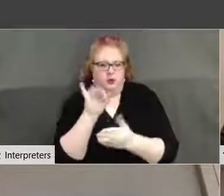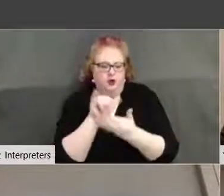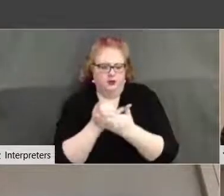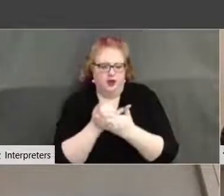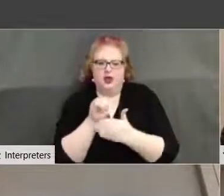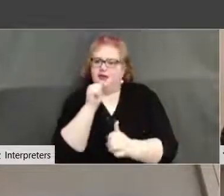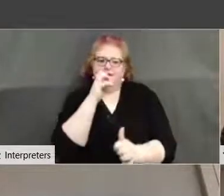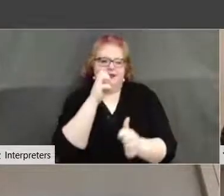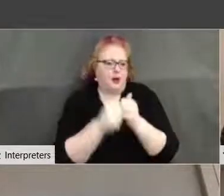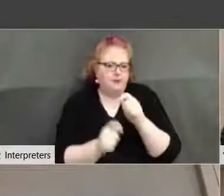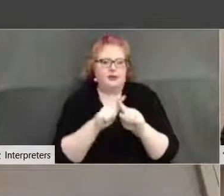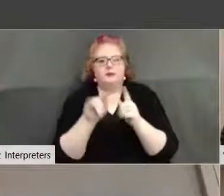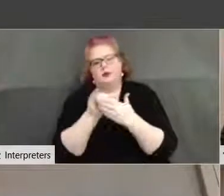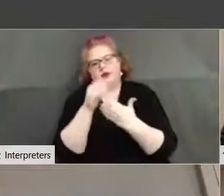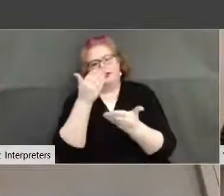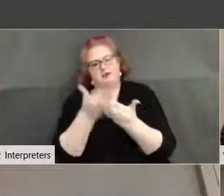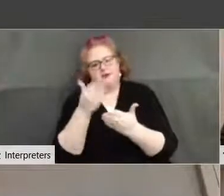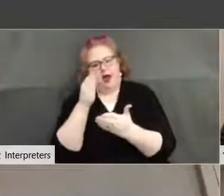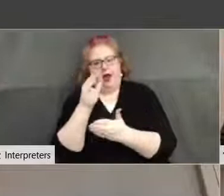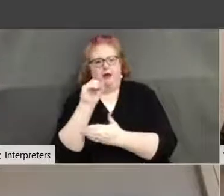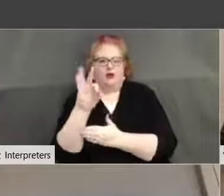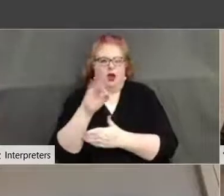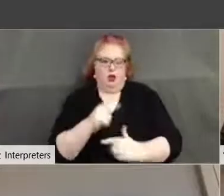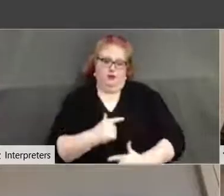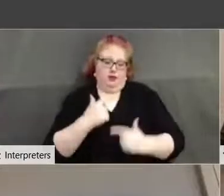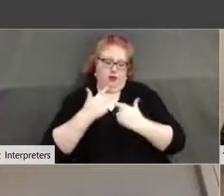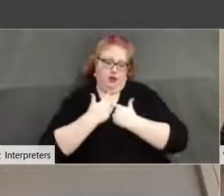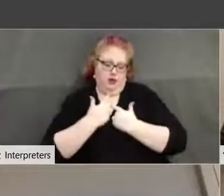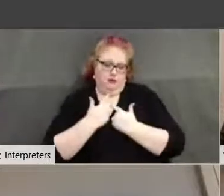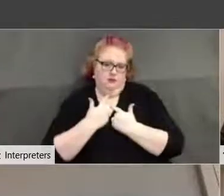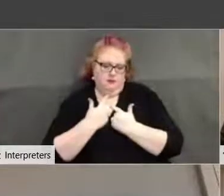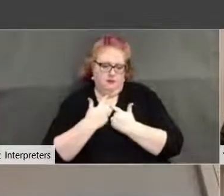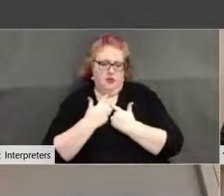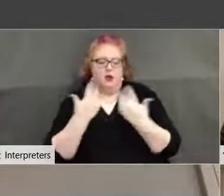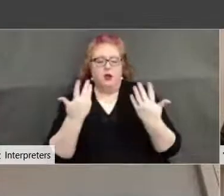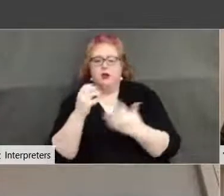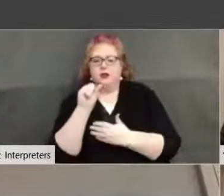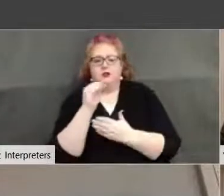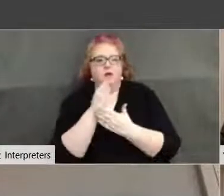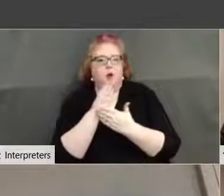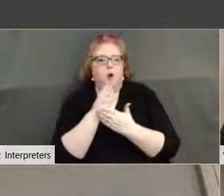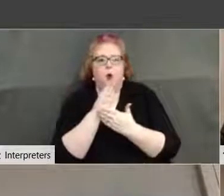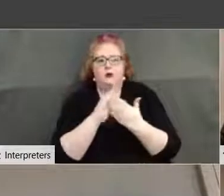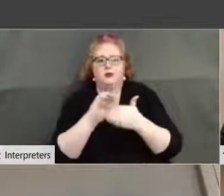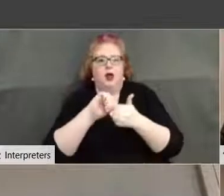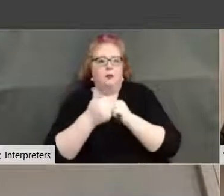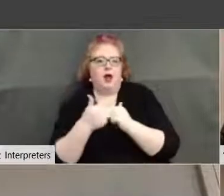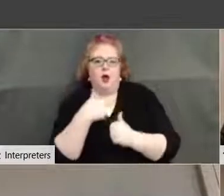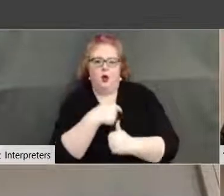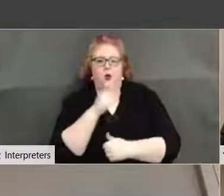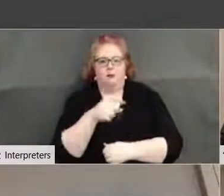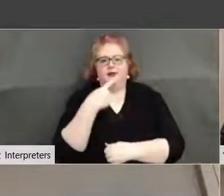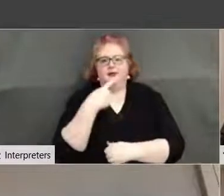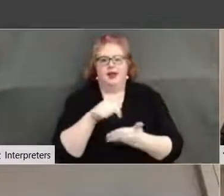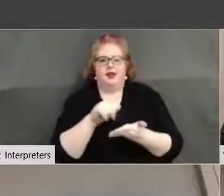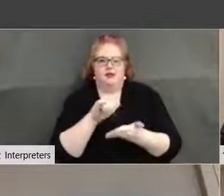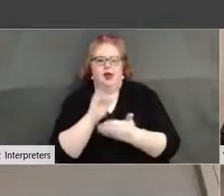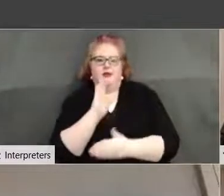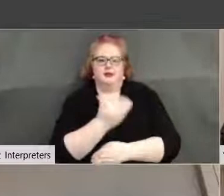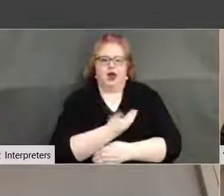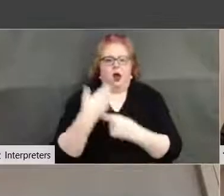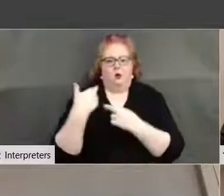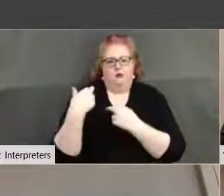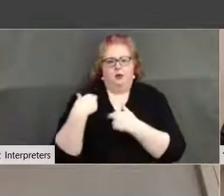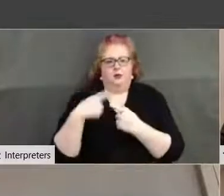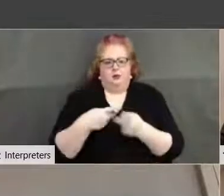fact of life. If that's what, and sometime or another we have to say it's our responsibility to try to take care of that too.